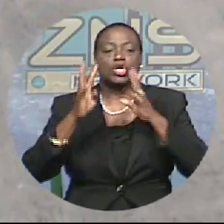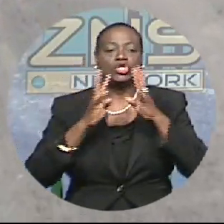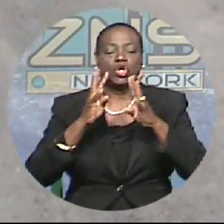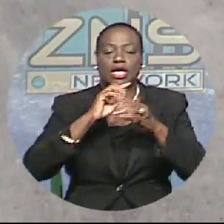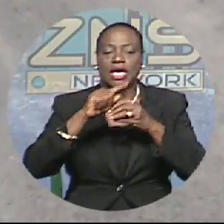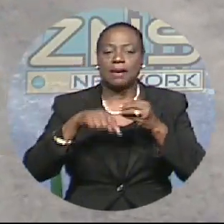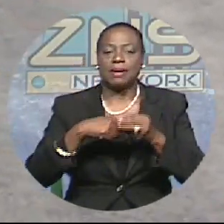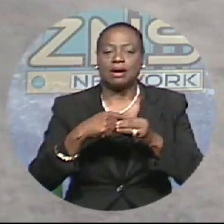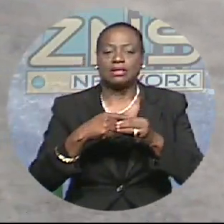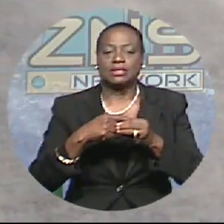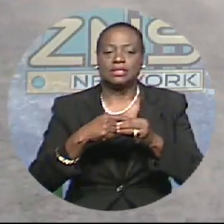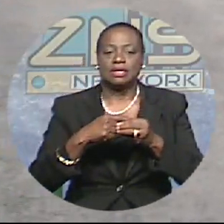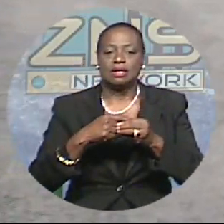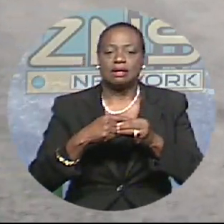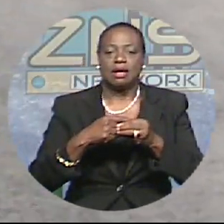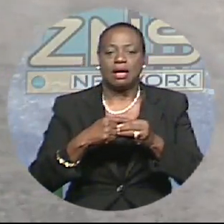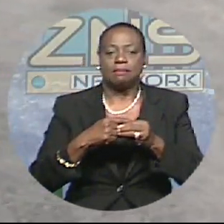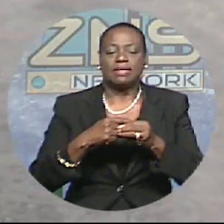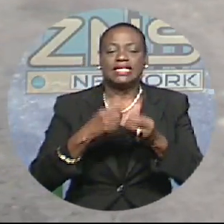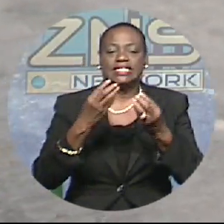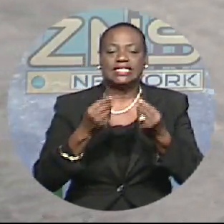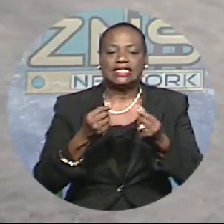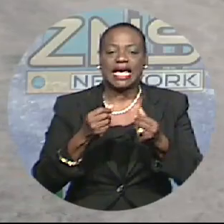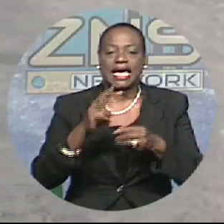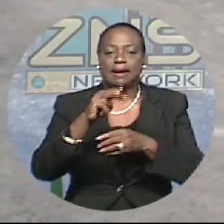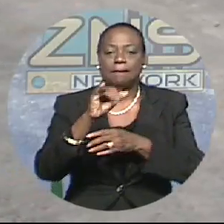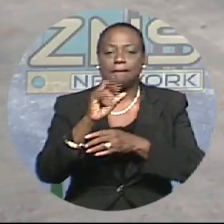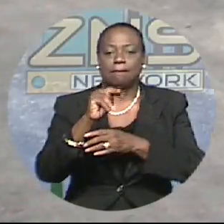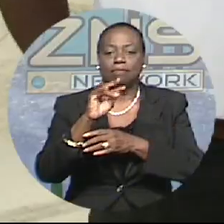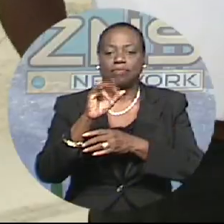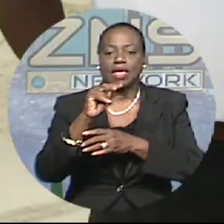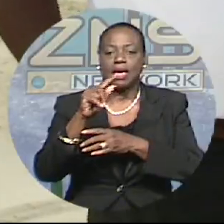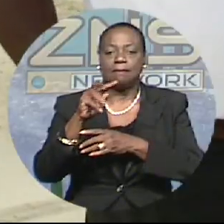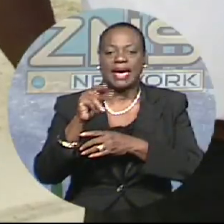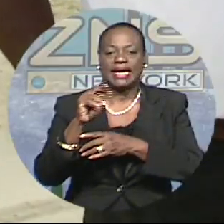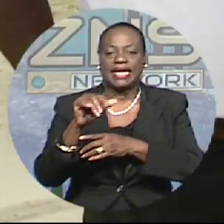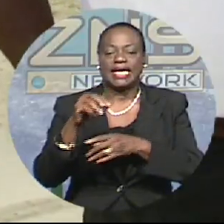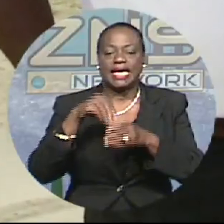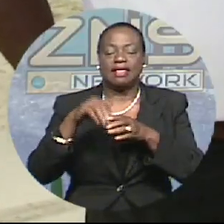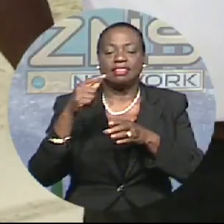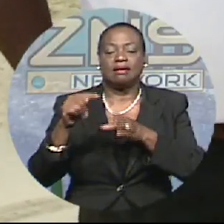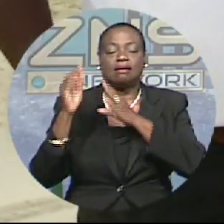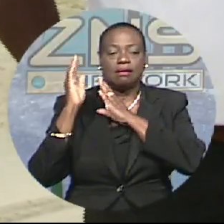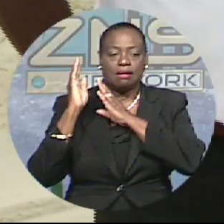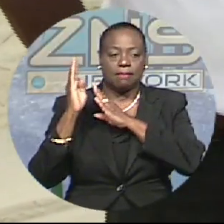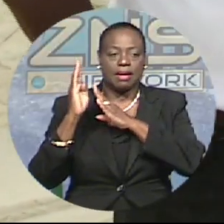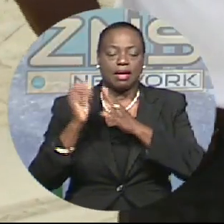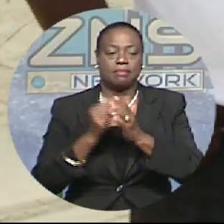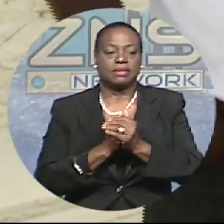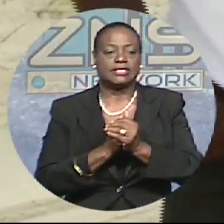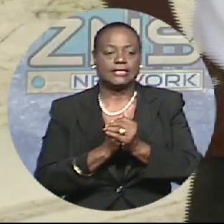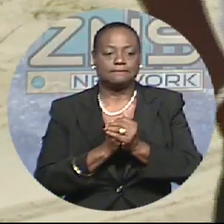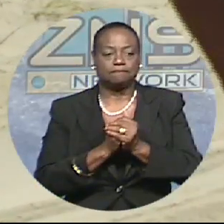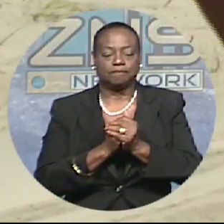sand mining in the Bahamas. From Great Harbor Key in the Barrie Islands, I'm Janae Noel-Ferguson, ZNS Network News.